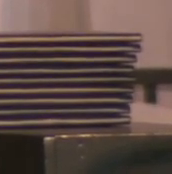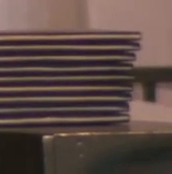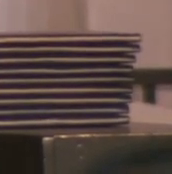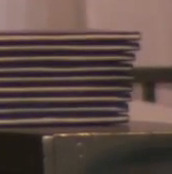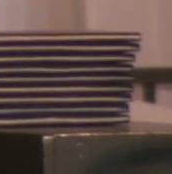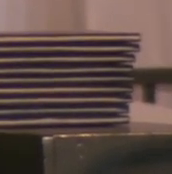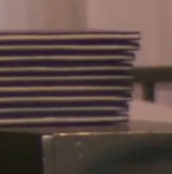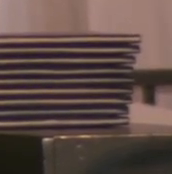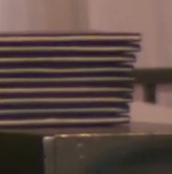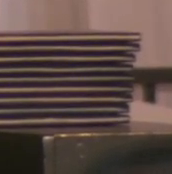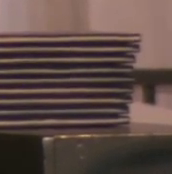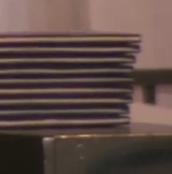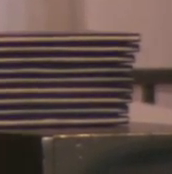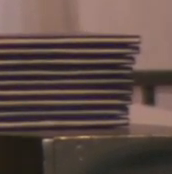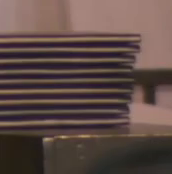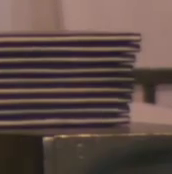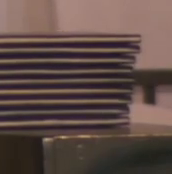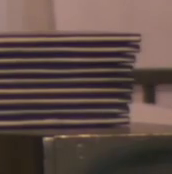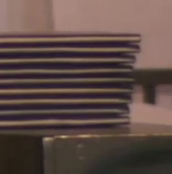its memory.